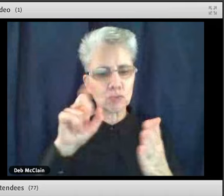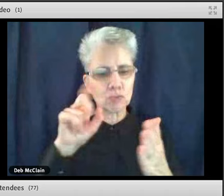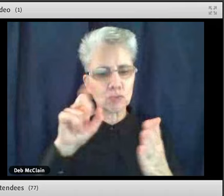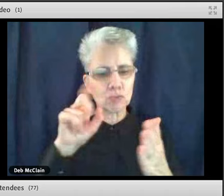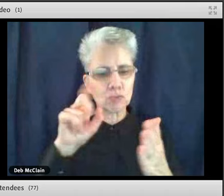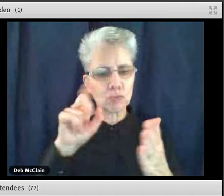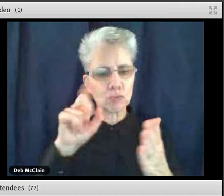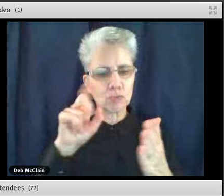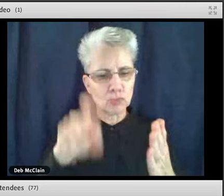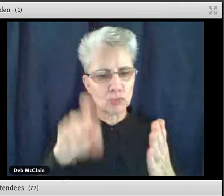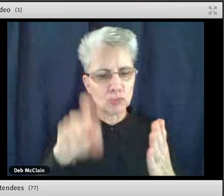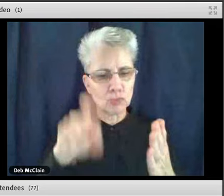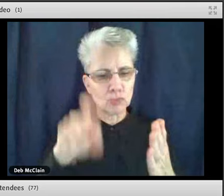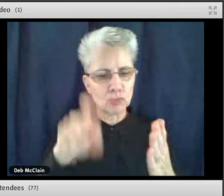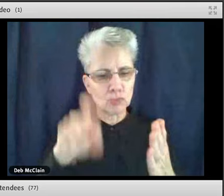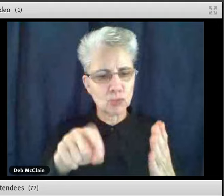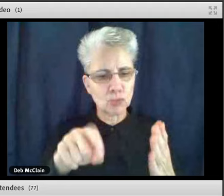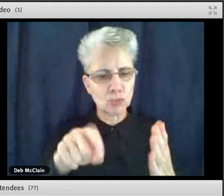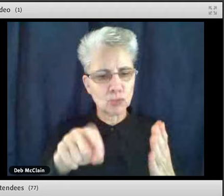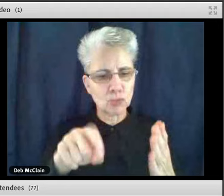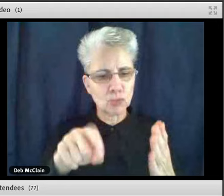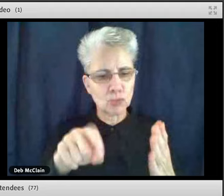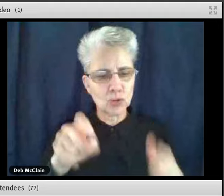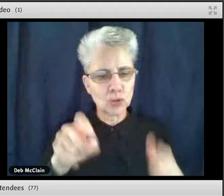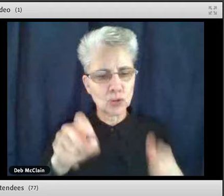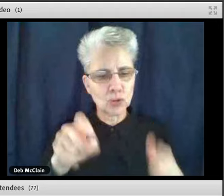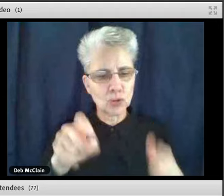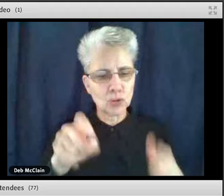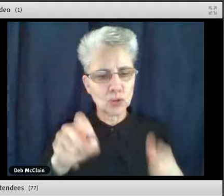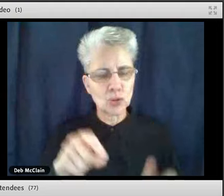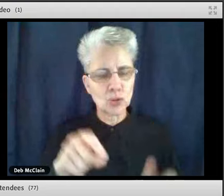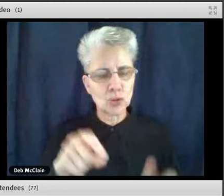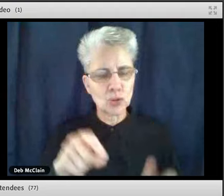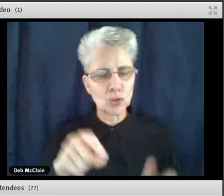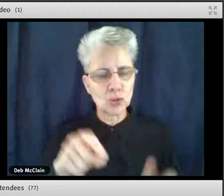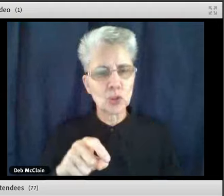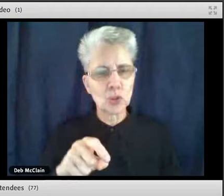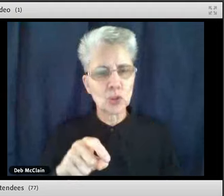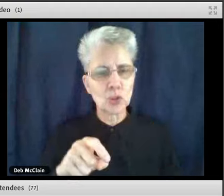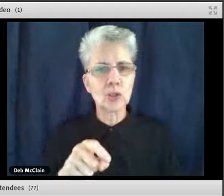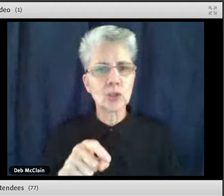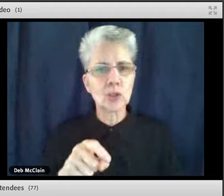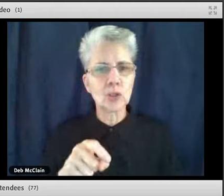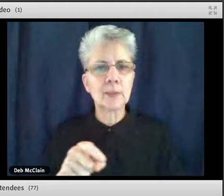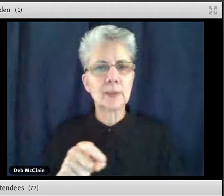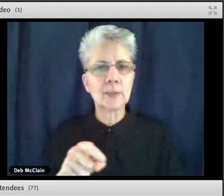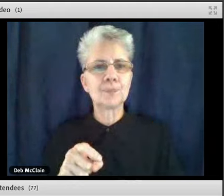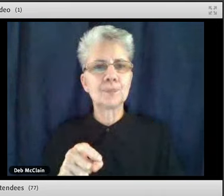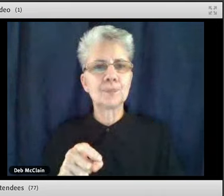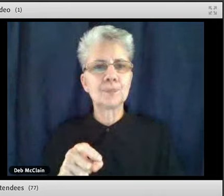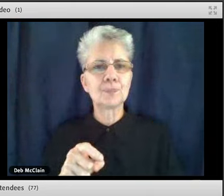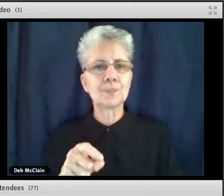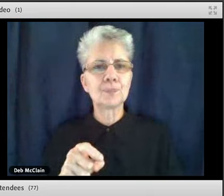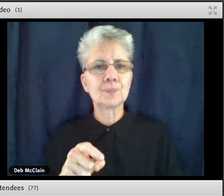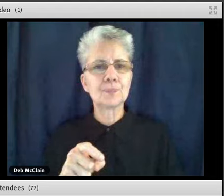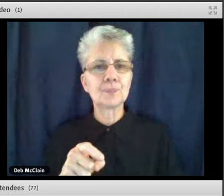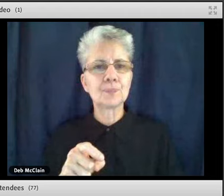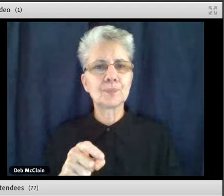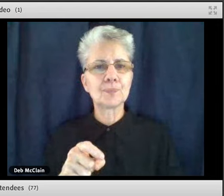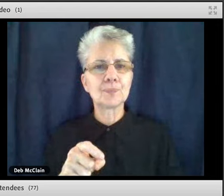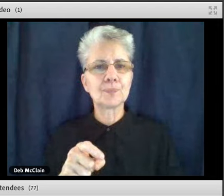like frauds and scams. People are taking advantage of this time period, unfortunately. Managing stress and anxiety from